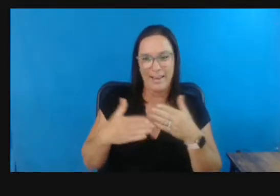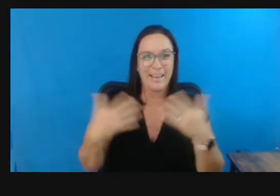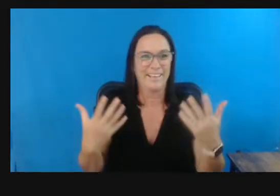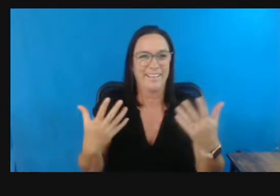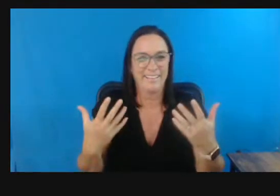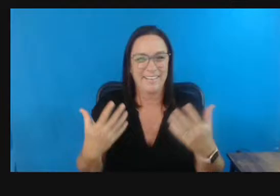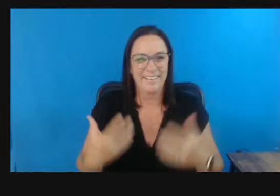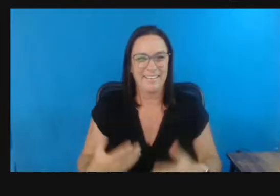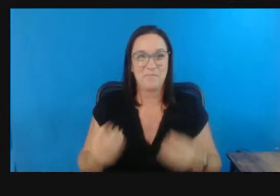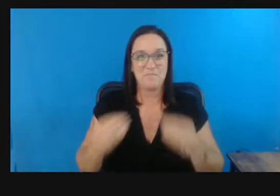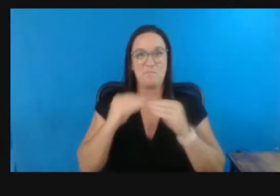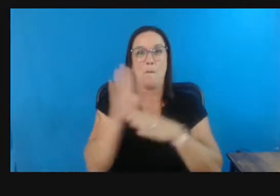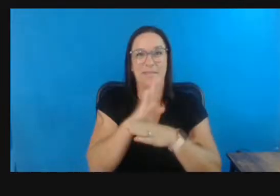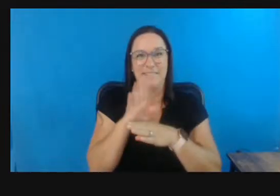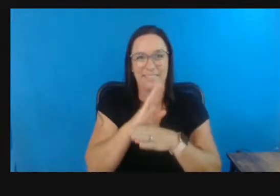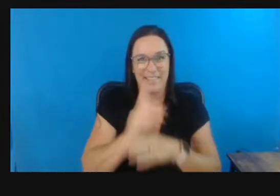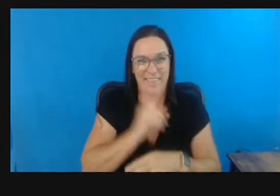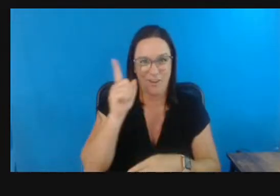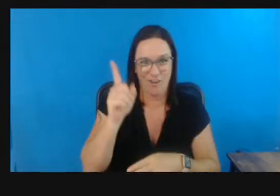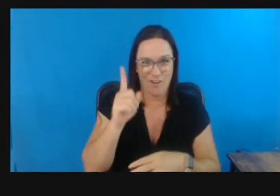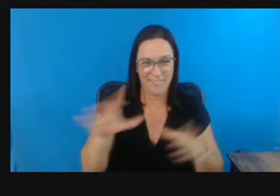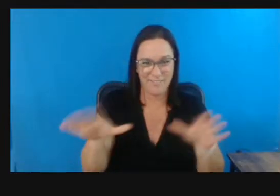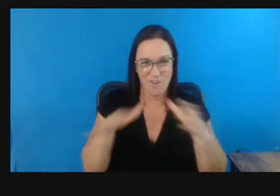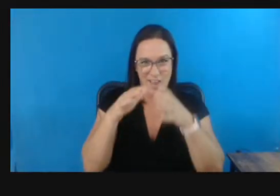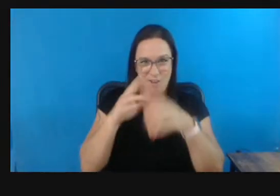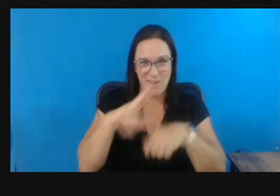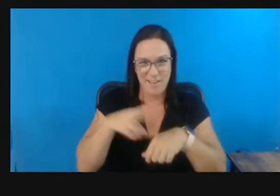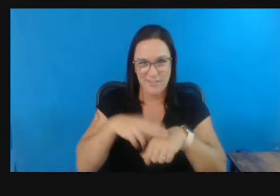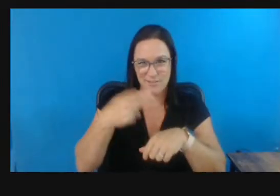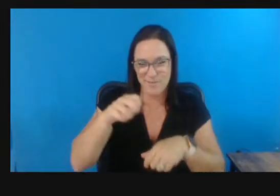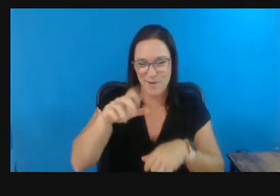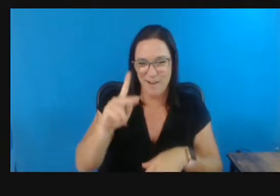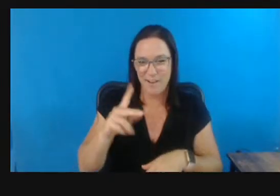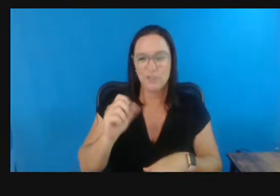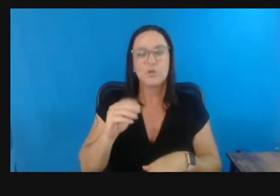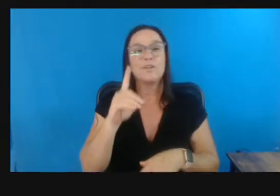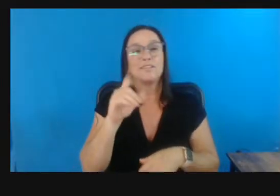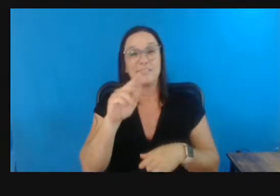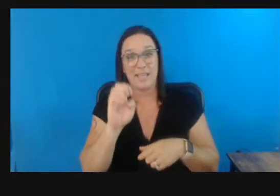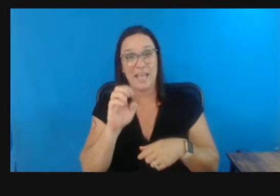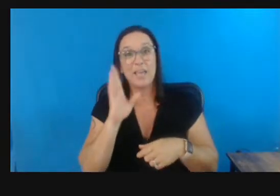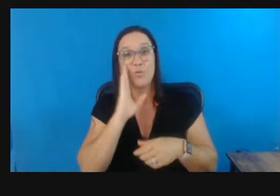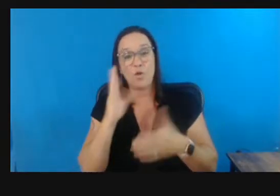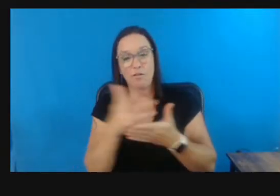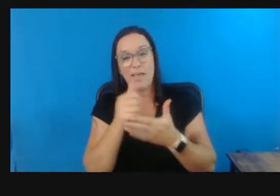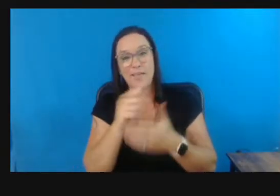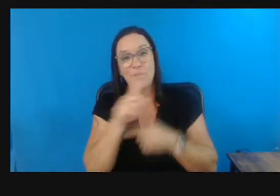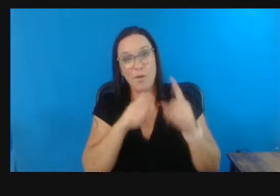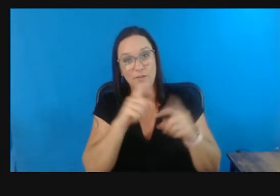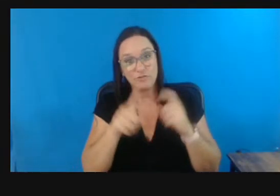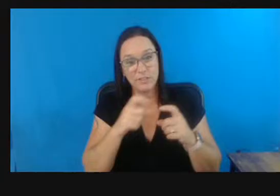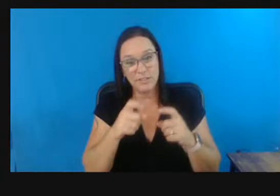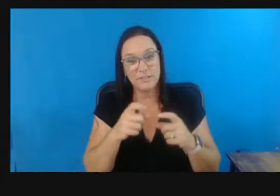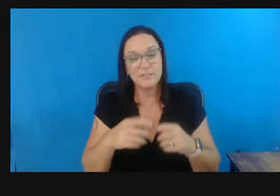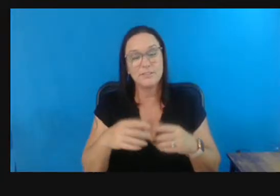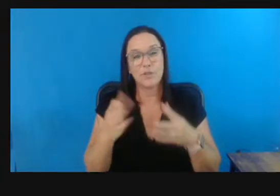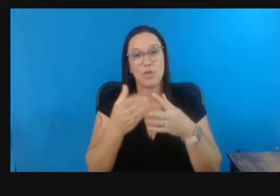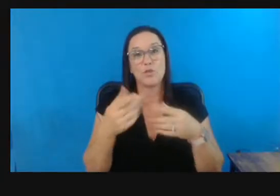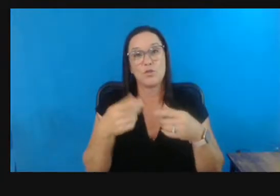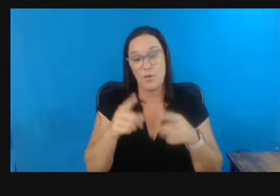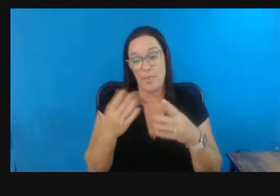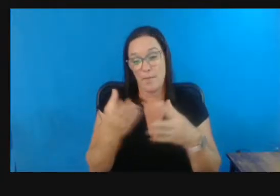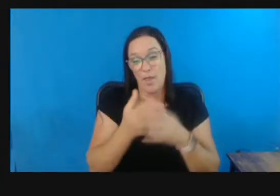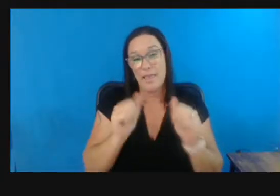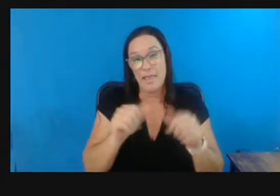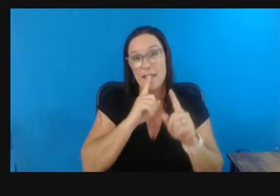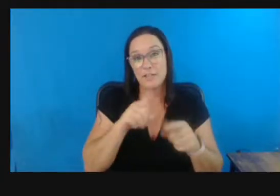busy. Right. All right. Sorry. Yeah, so Dane will be collecting questions for us to discuss partway through and leading discussion on chat.